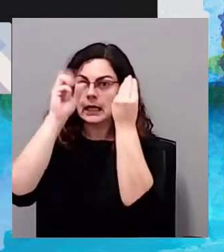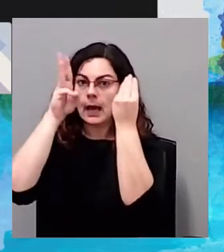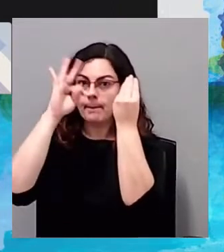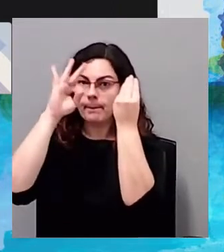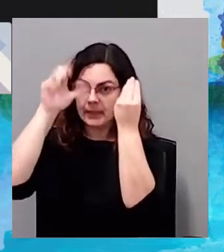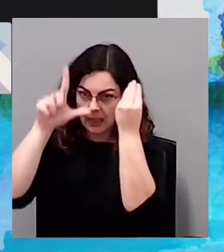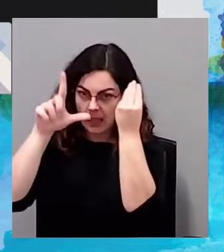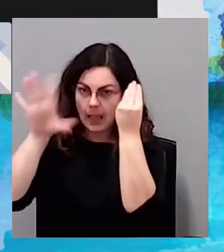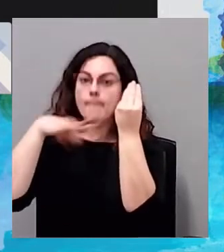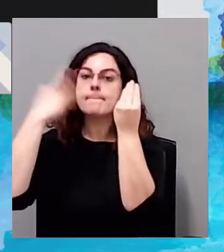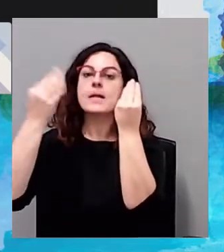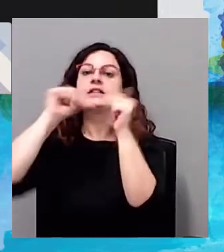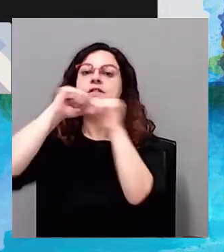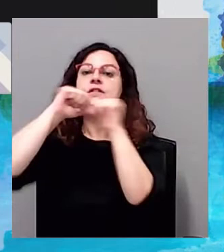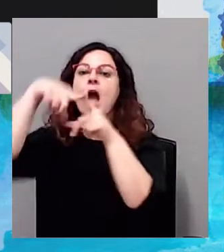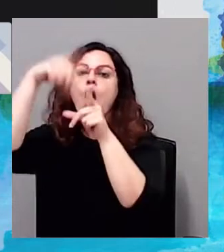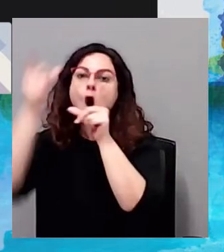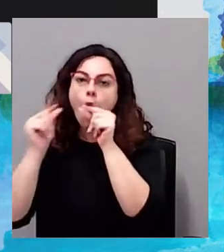at,